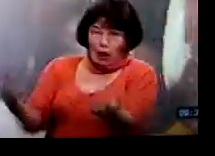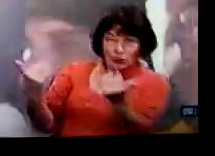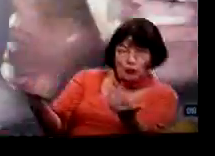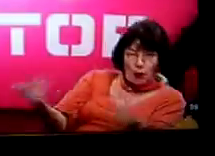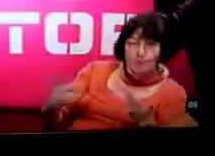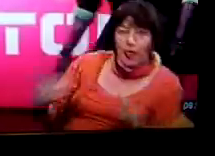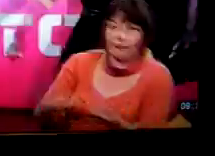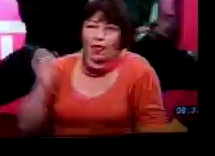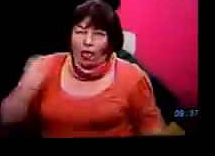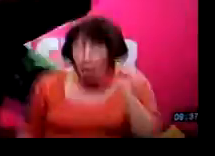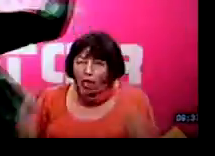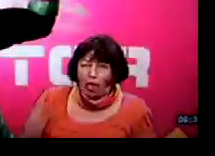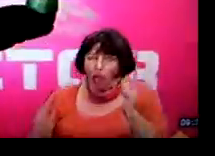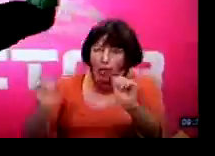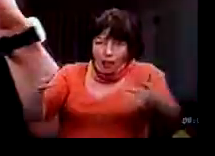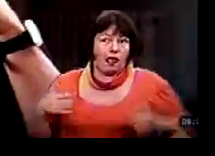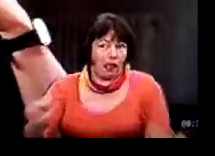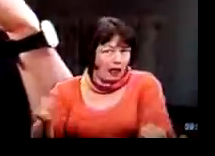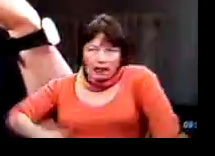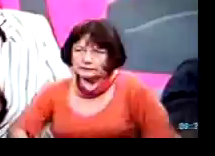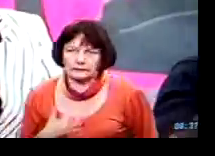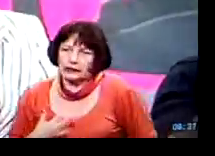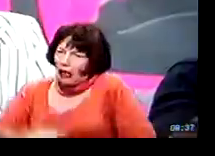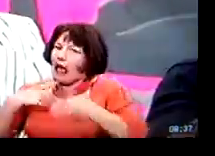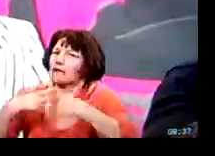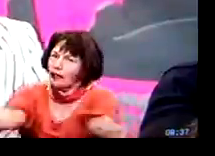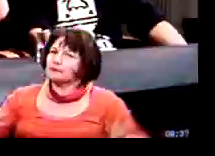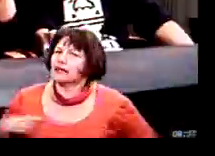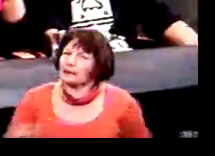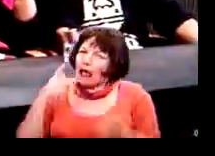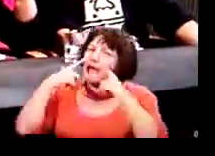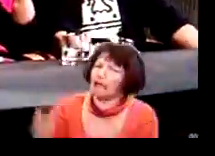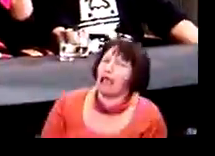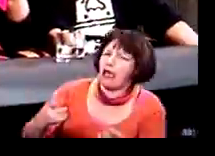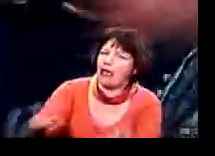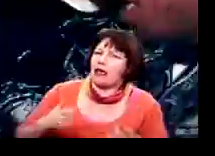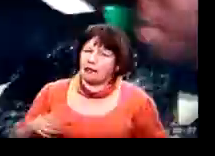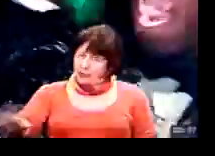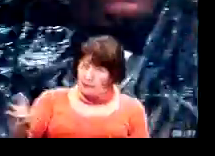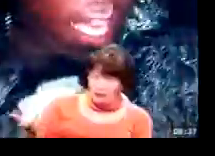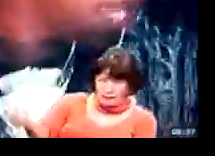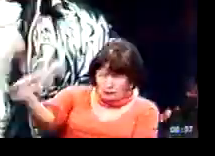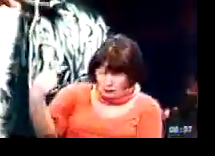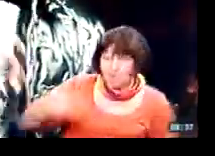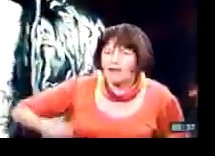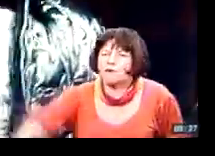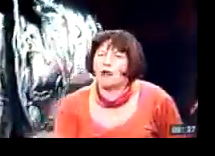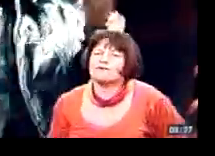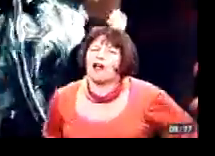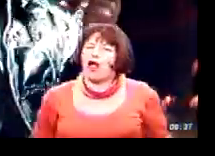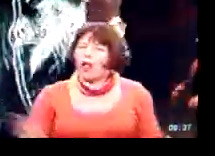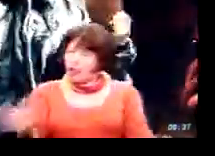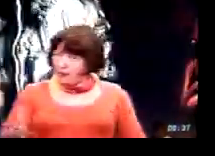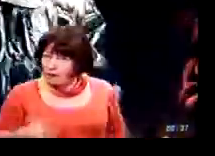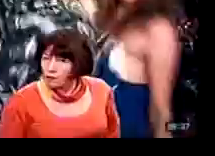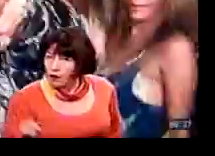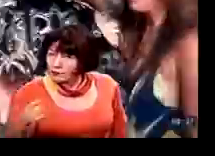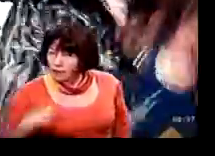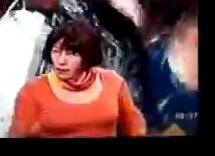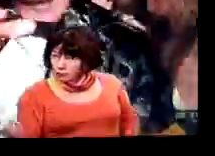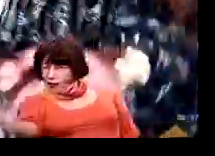get with it. You're the best, I ain't scared to admit it. I swear I care, I won't dare pair with it. What's the deal, you're looking at me like is it? But you won't go unless you can't pay your